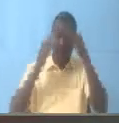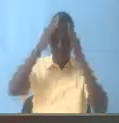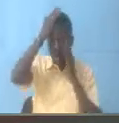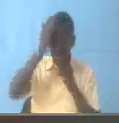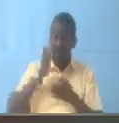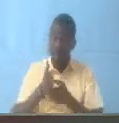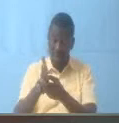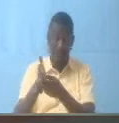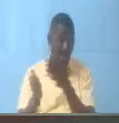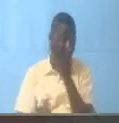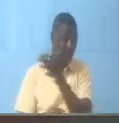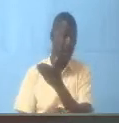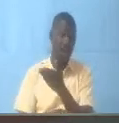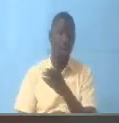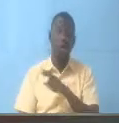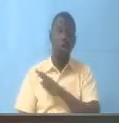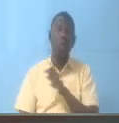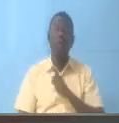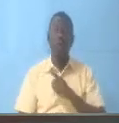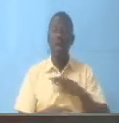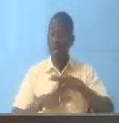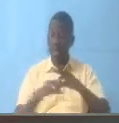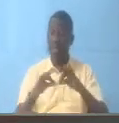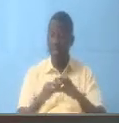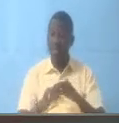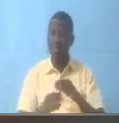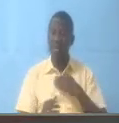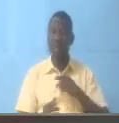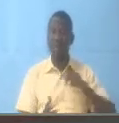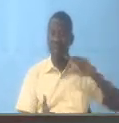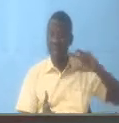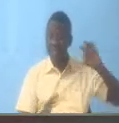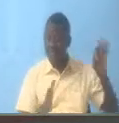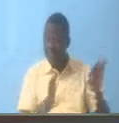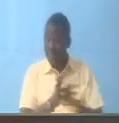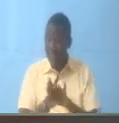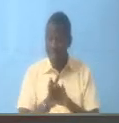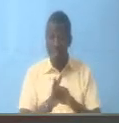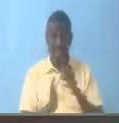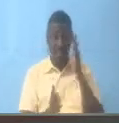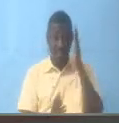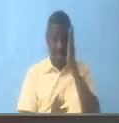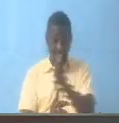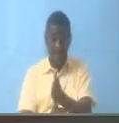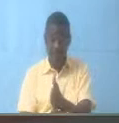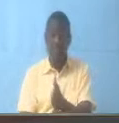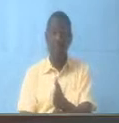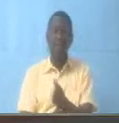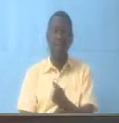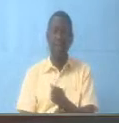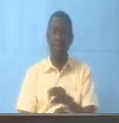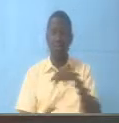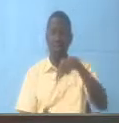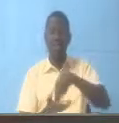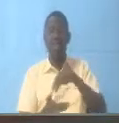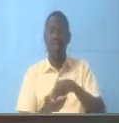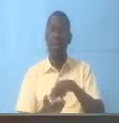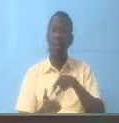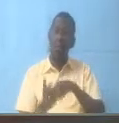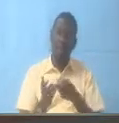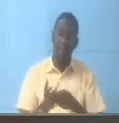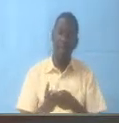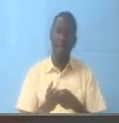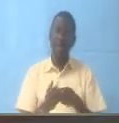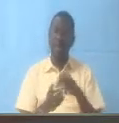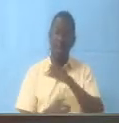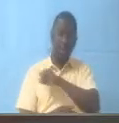in ensuring that if we fixed liability, it would stand the test of maybe a criminal case or a